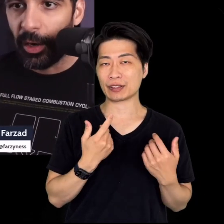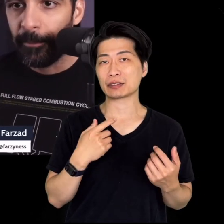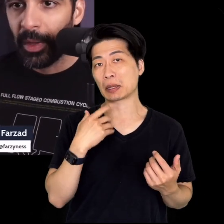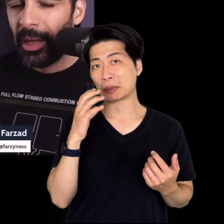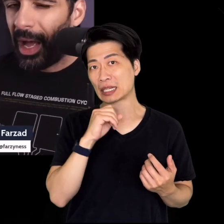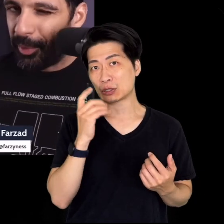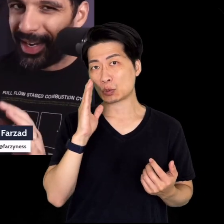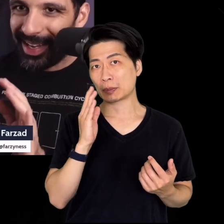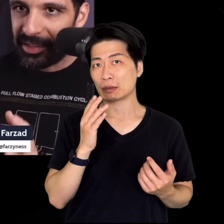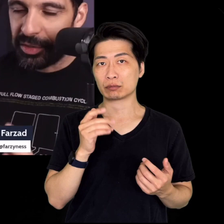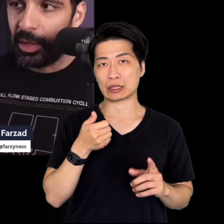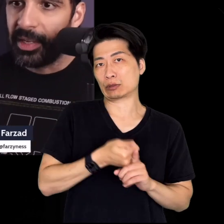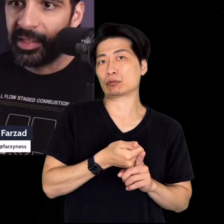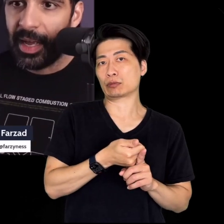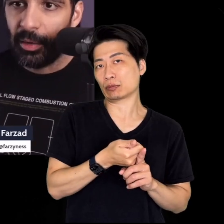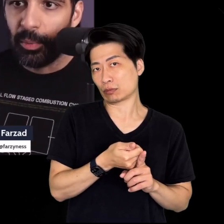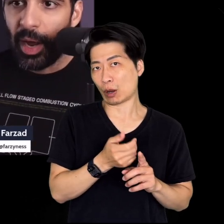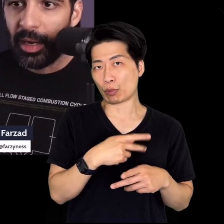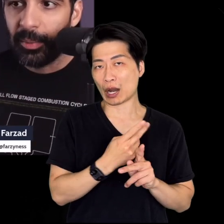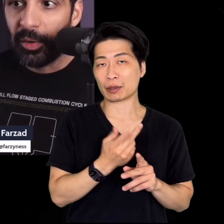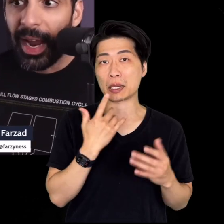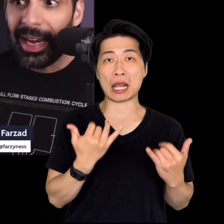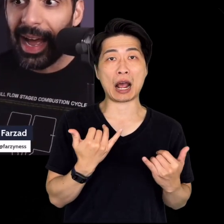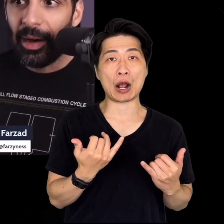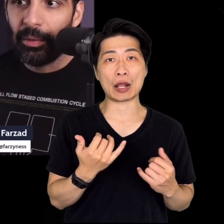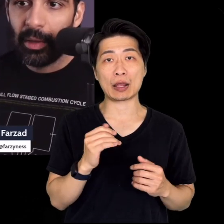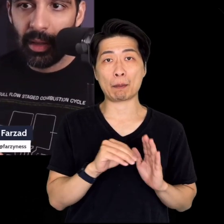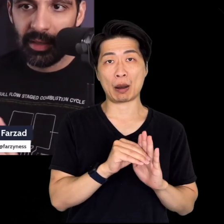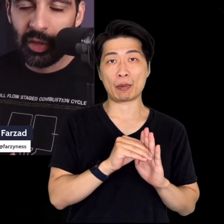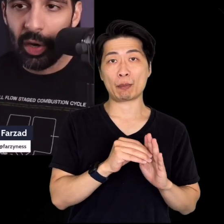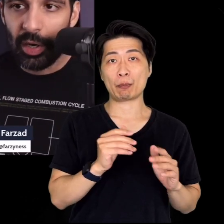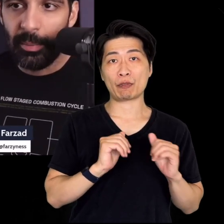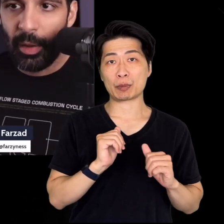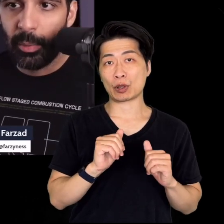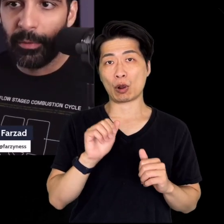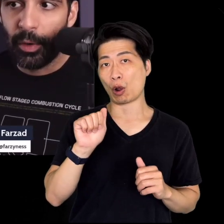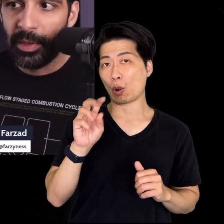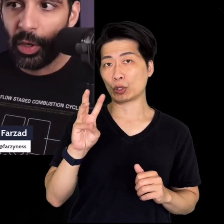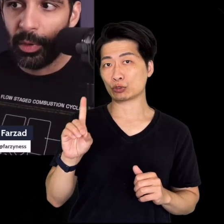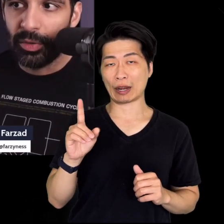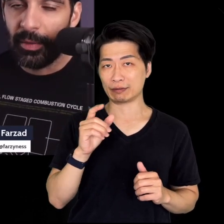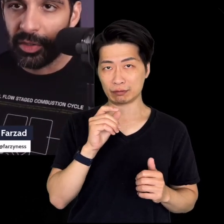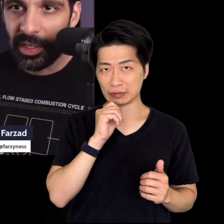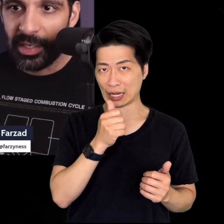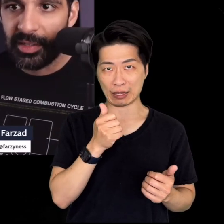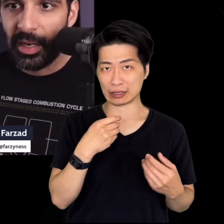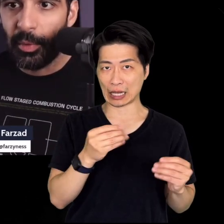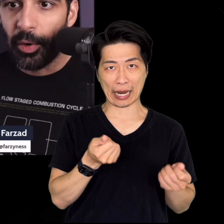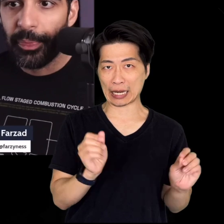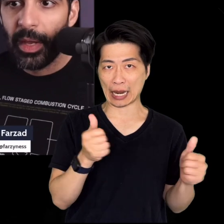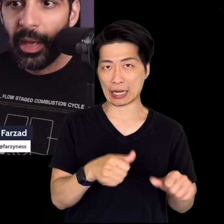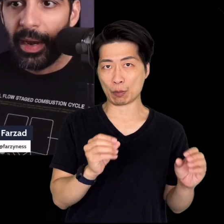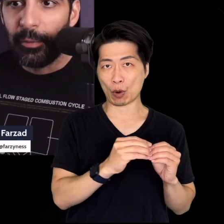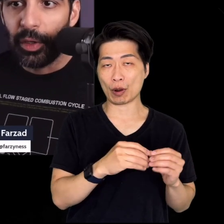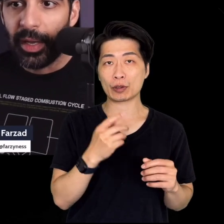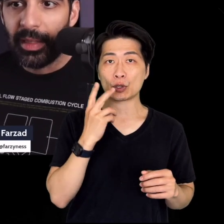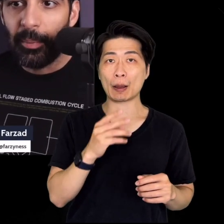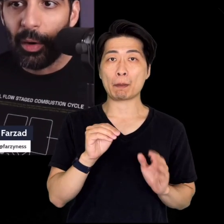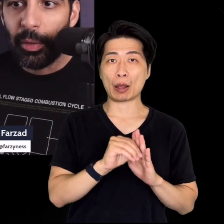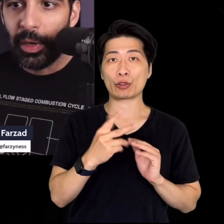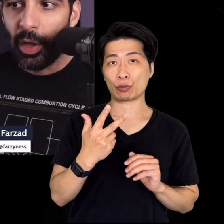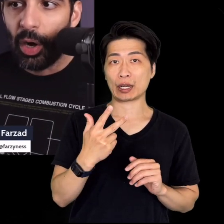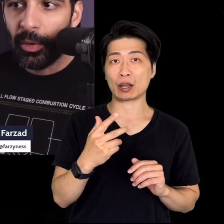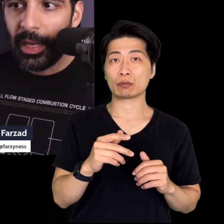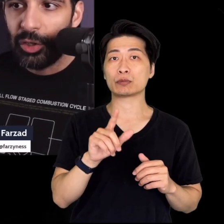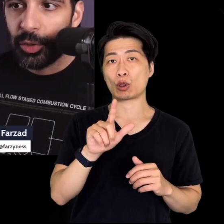the car. I'm going to guess it's going to be a standalone product. But right now, this car, the Model 3 Performance all-wheel drive, doesn't exist anymore. And if we look at the